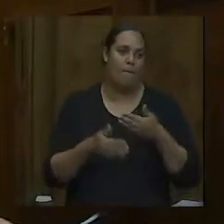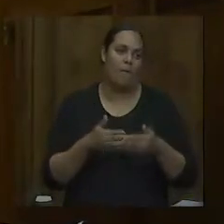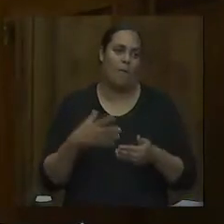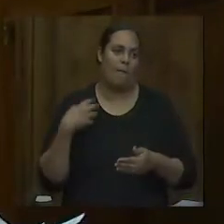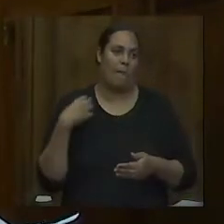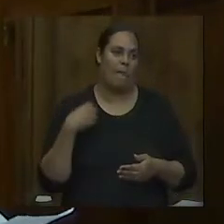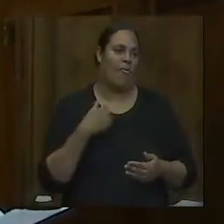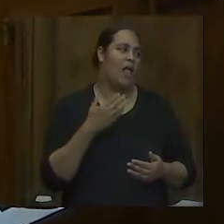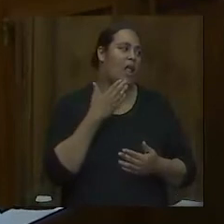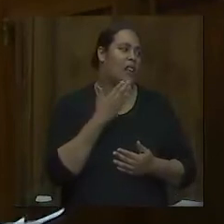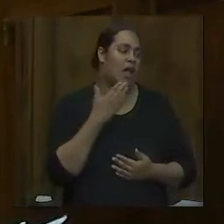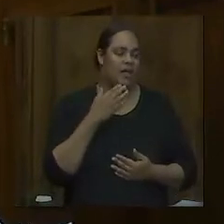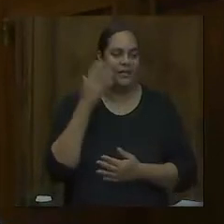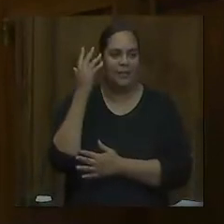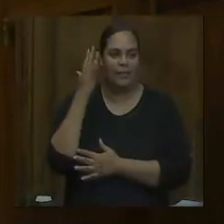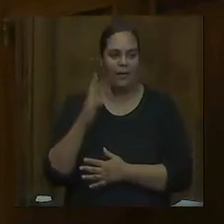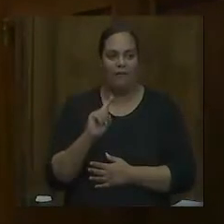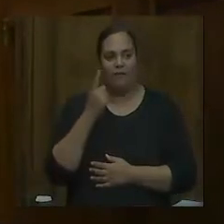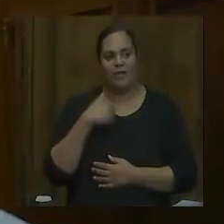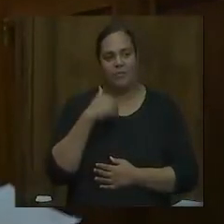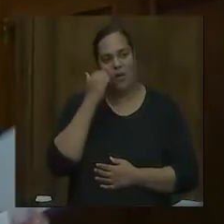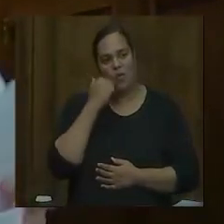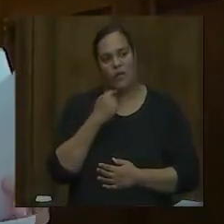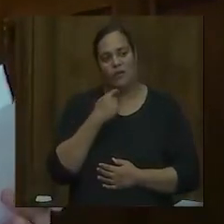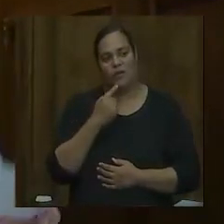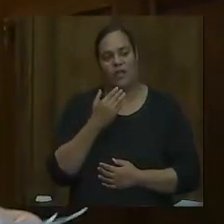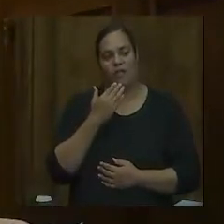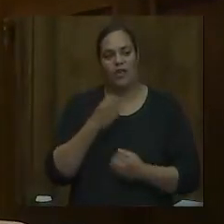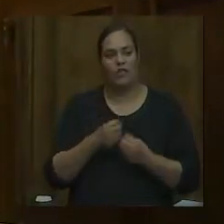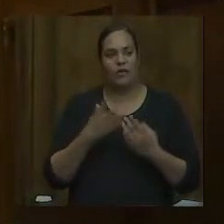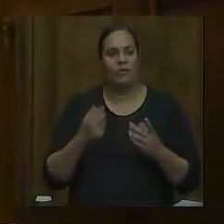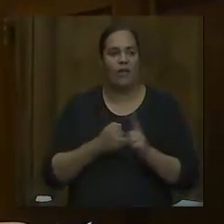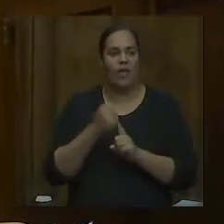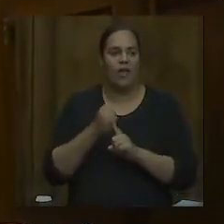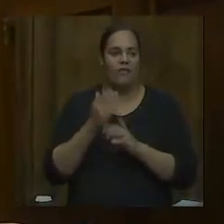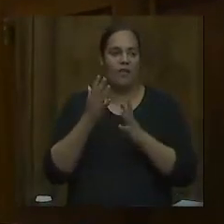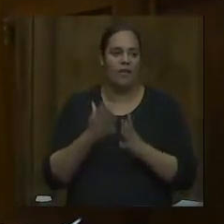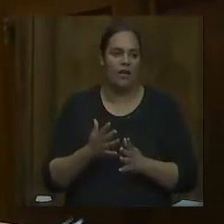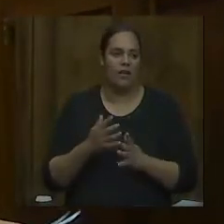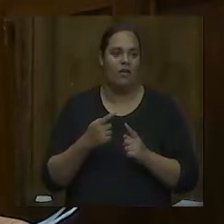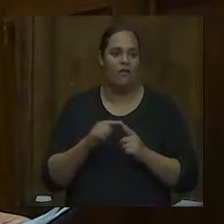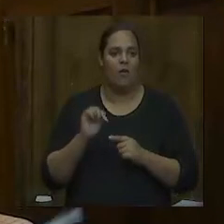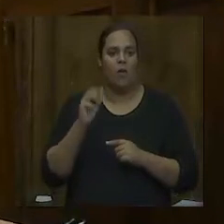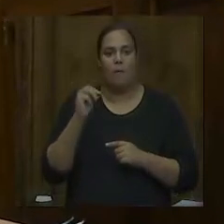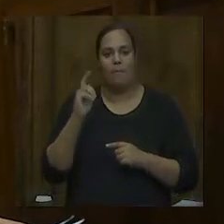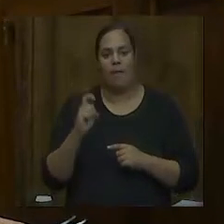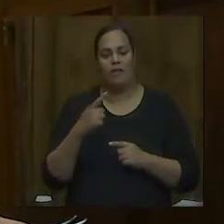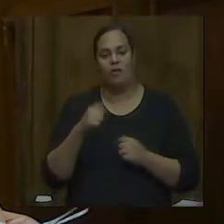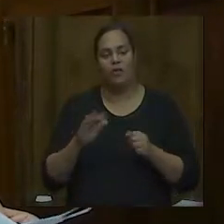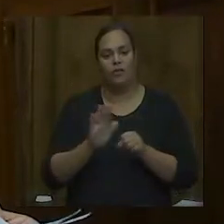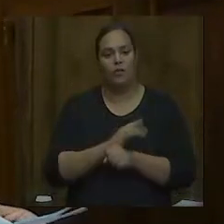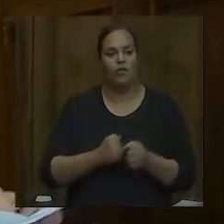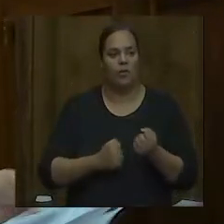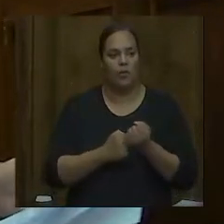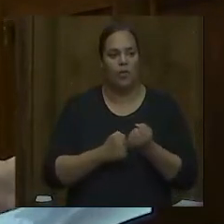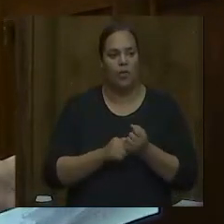Minister. Dankie, Speaker. Eerstens wil ek sê baie dankie aan advokaat Leonard Max vir sy volgehoue ondersteuning en